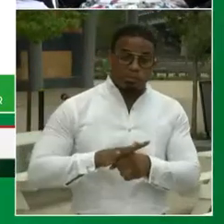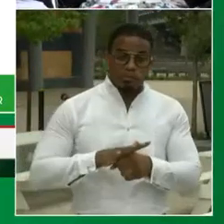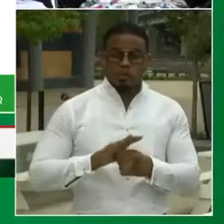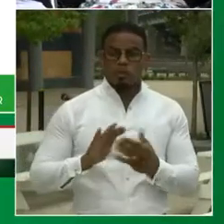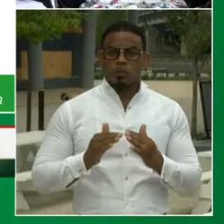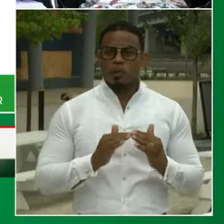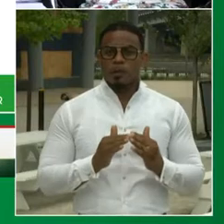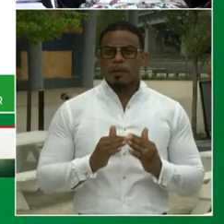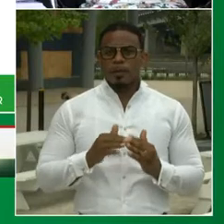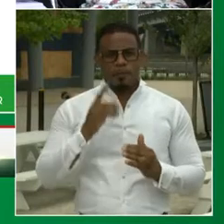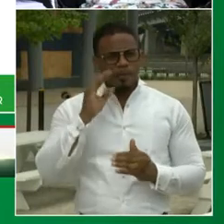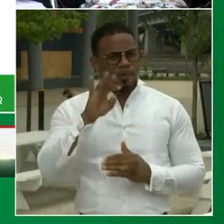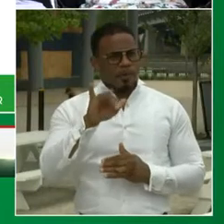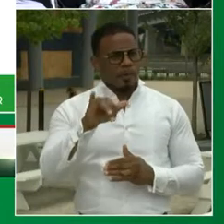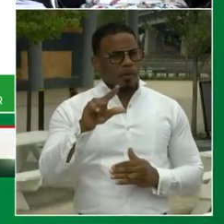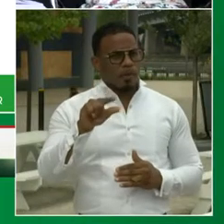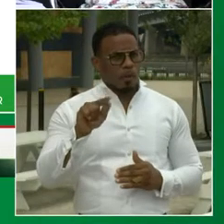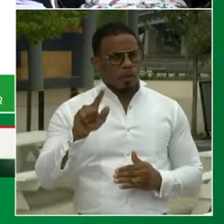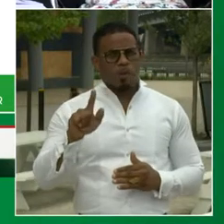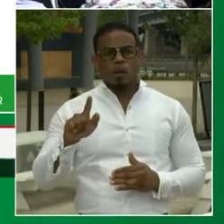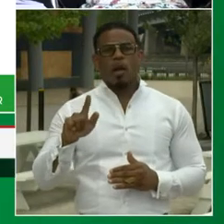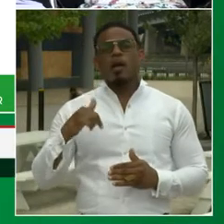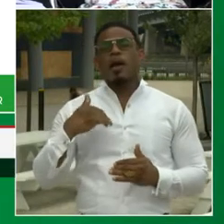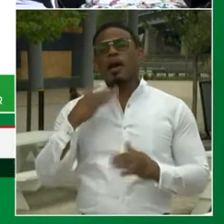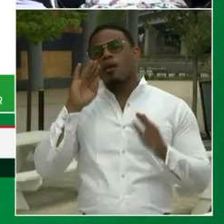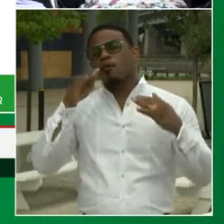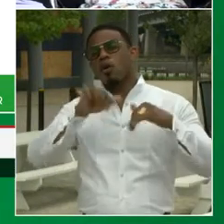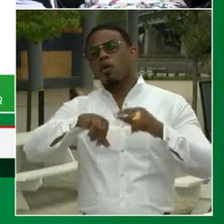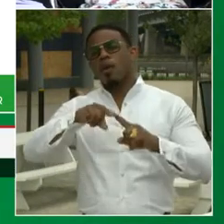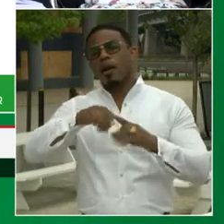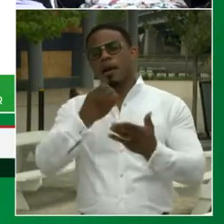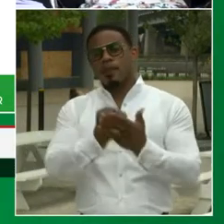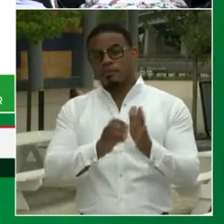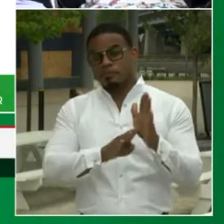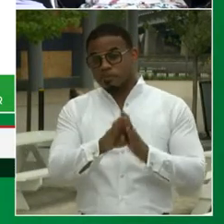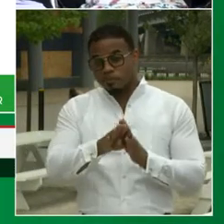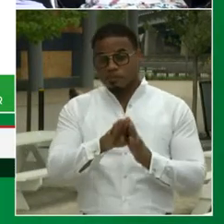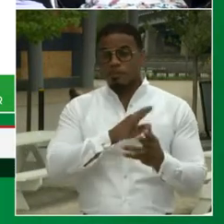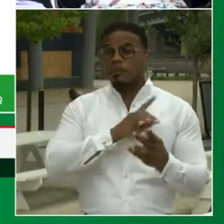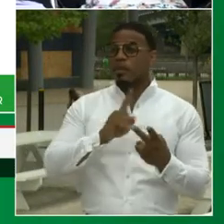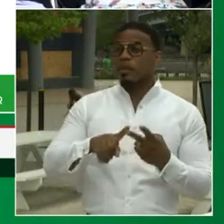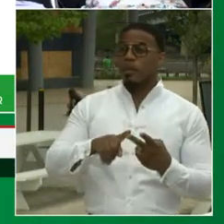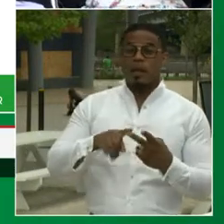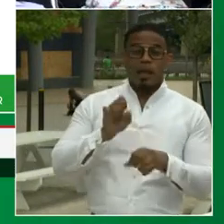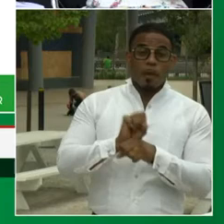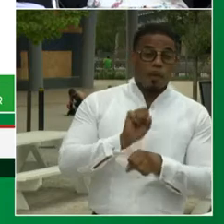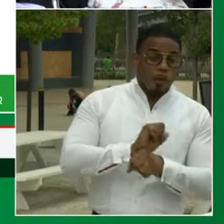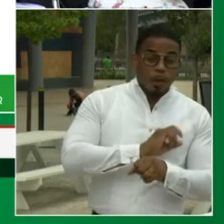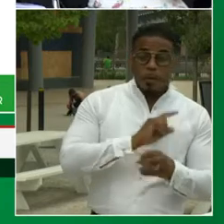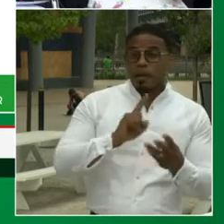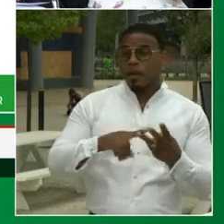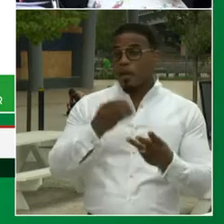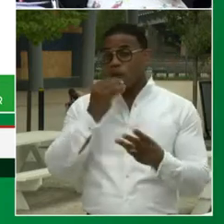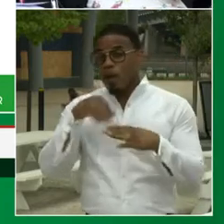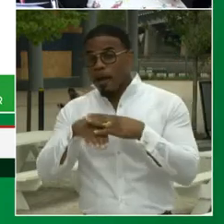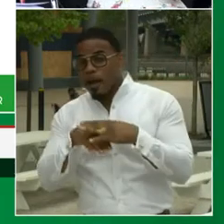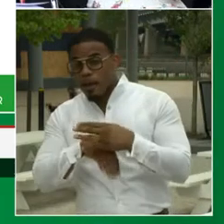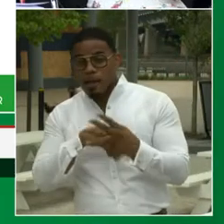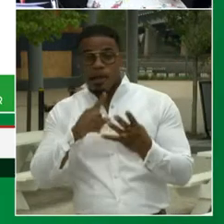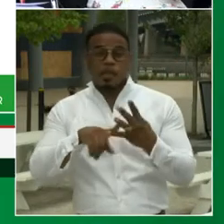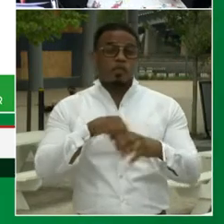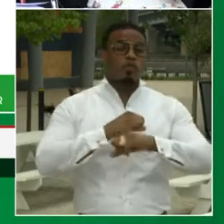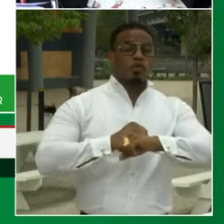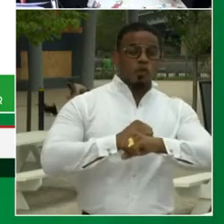communities. And for FY21, we had a focus around economic development, employment, food access